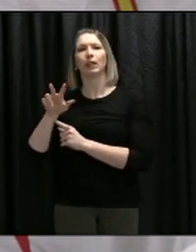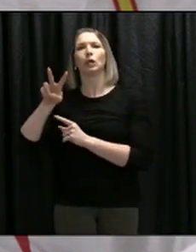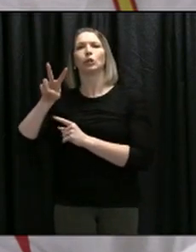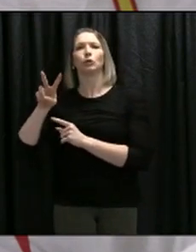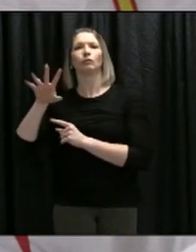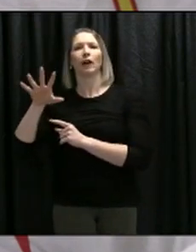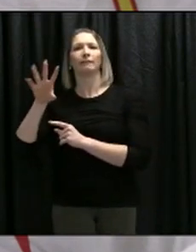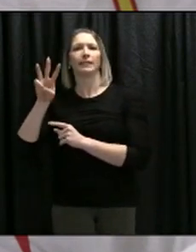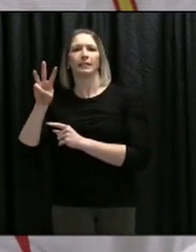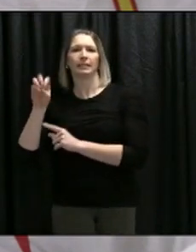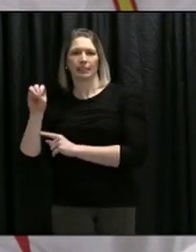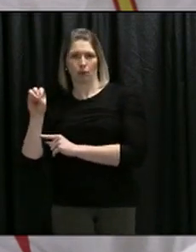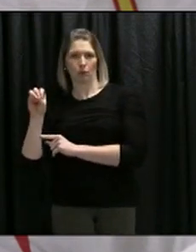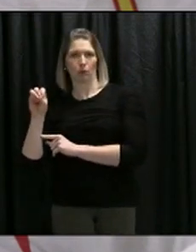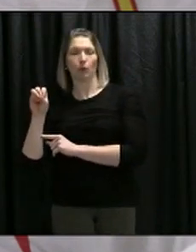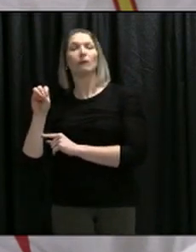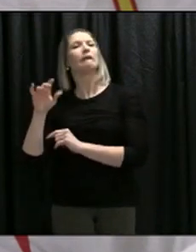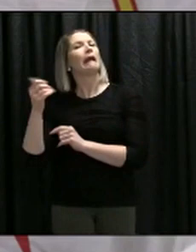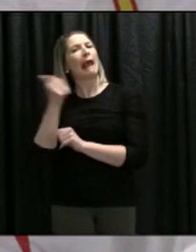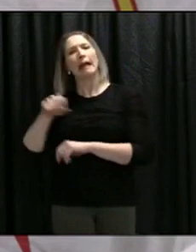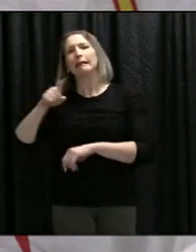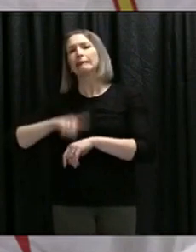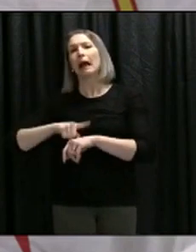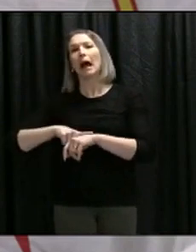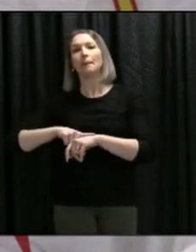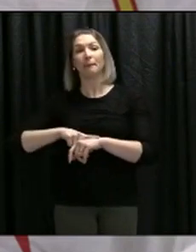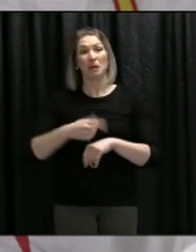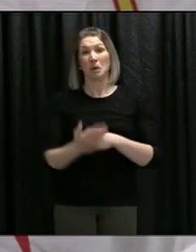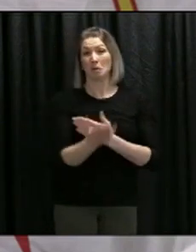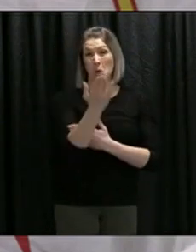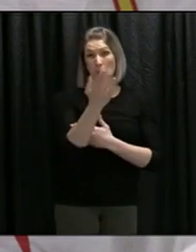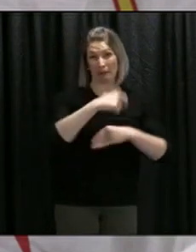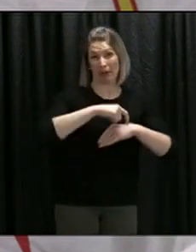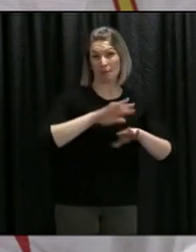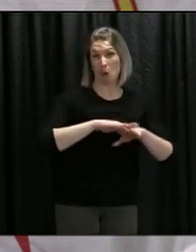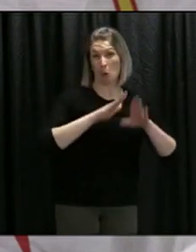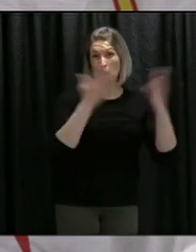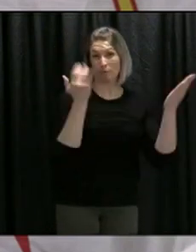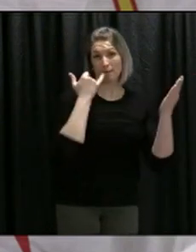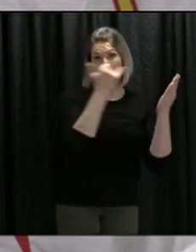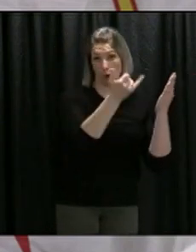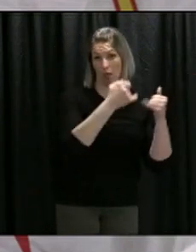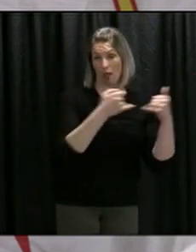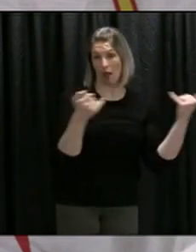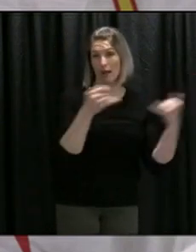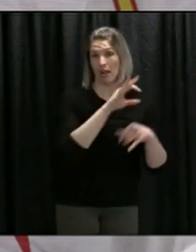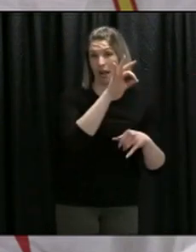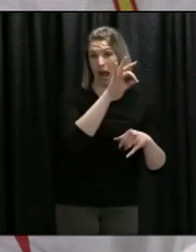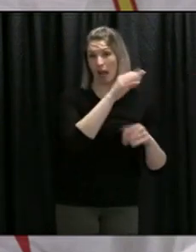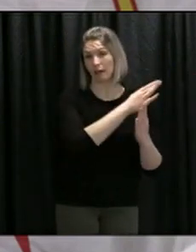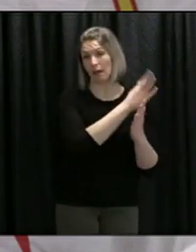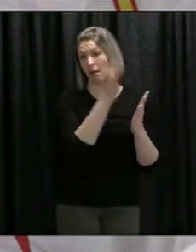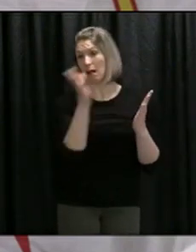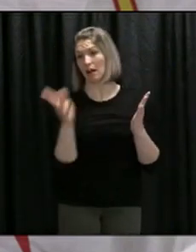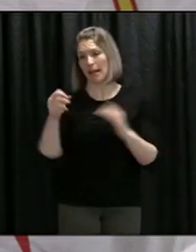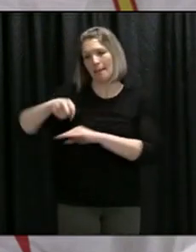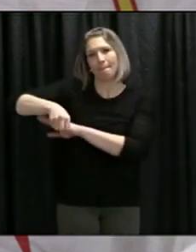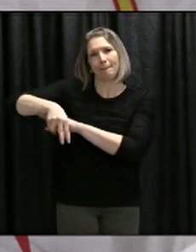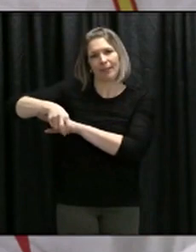7 days a week from 9 a.m. to midnight, to speak with a trained peer support worker who is there and ready to